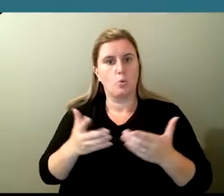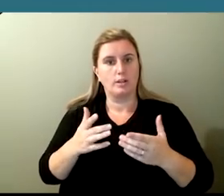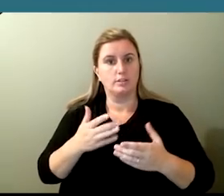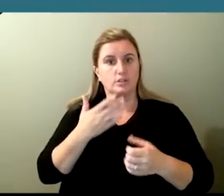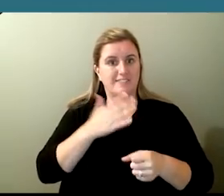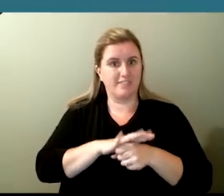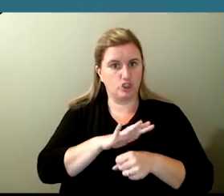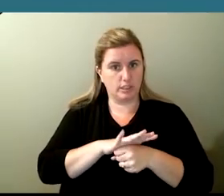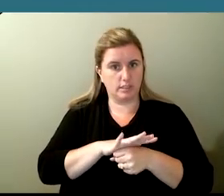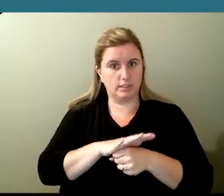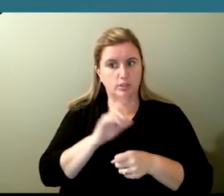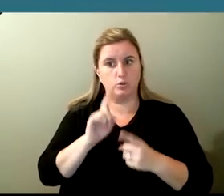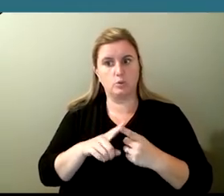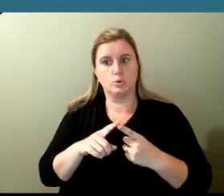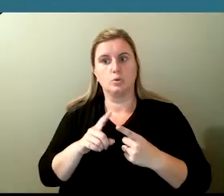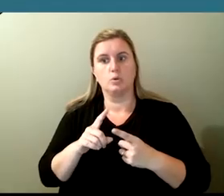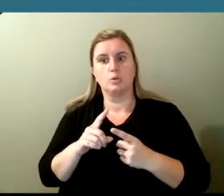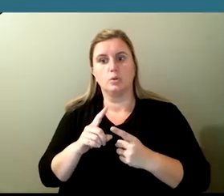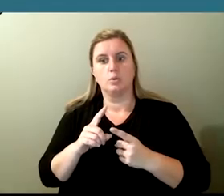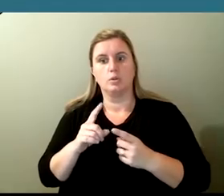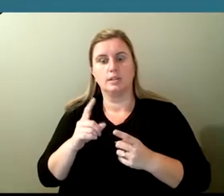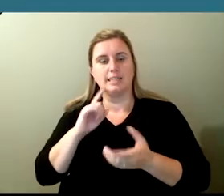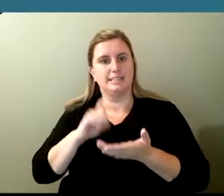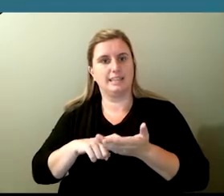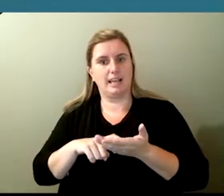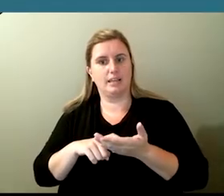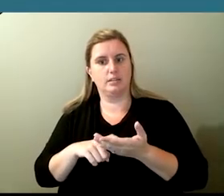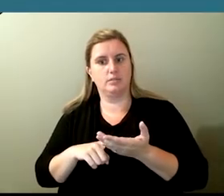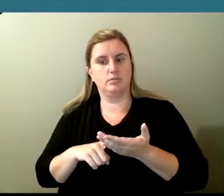sufficient to indicate that